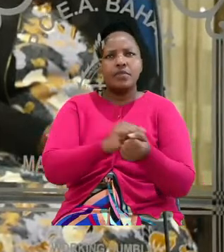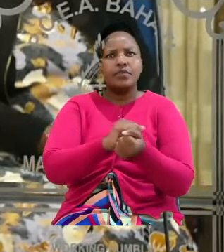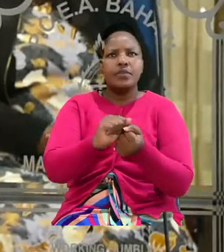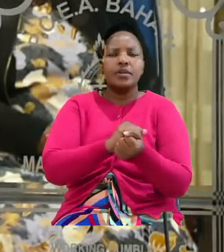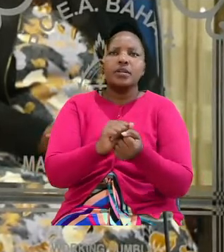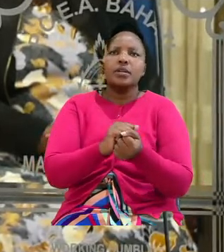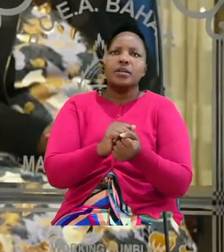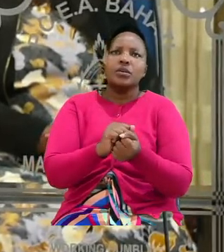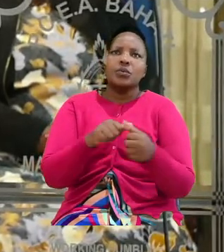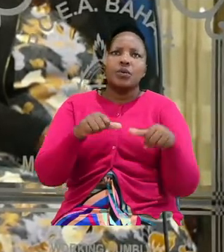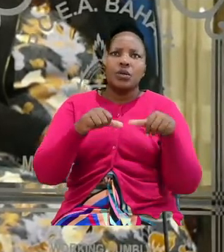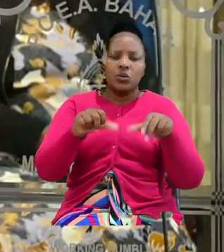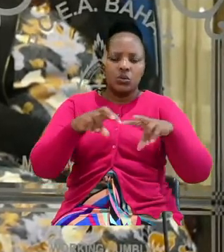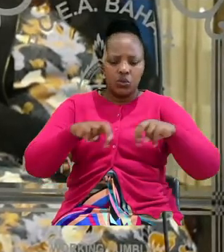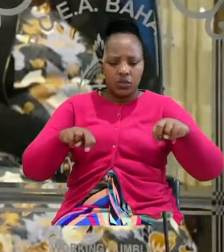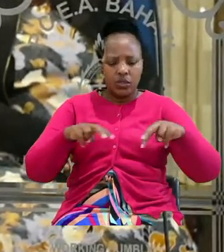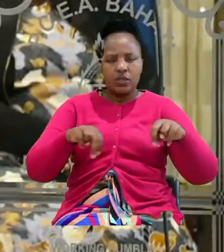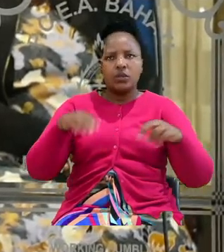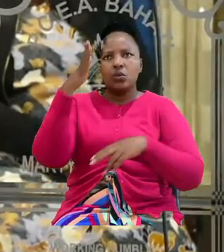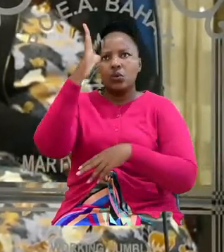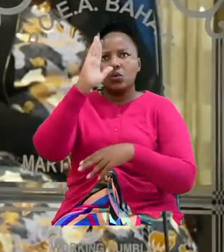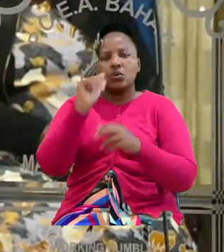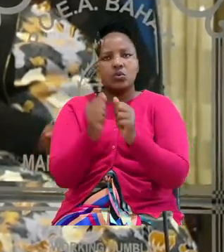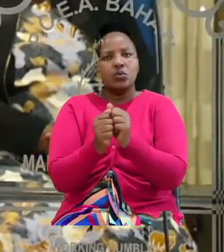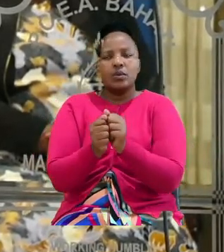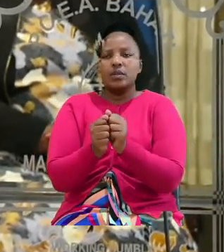may continue seeking the face of God.